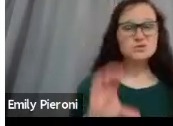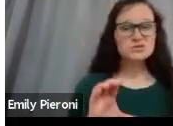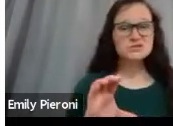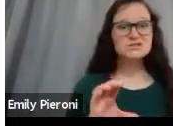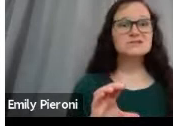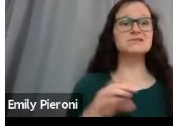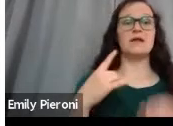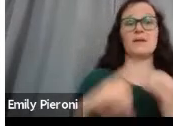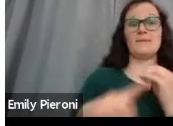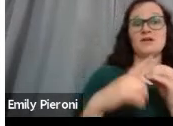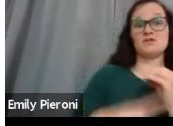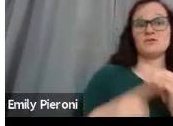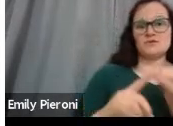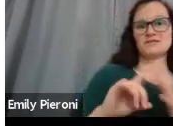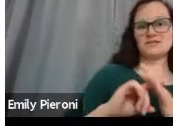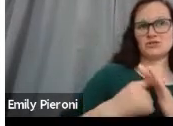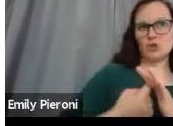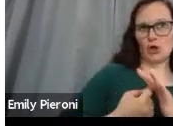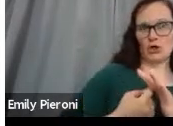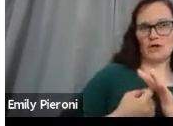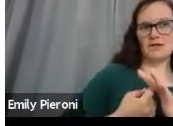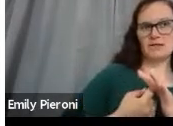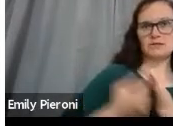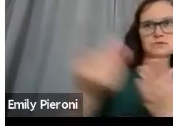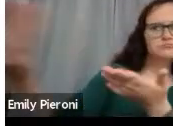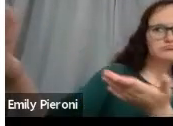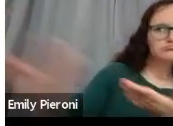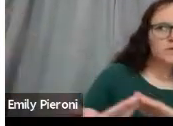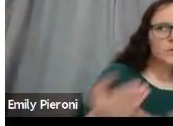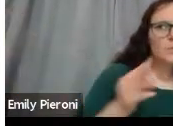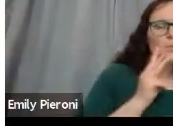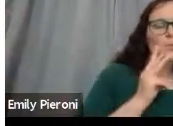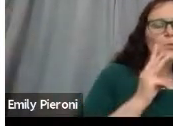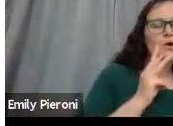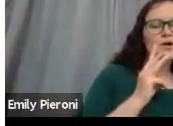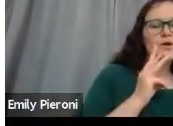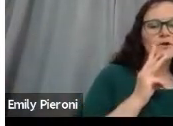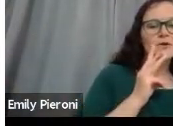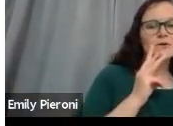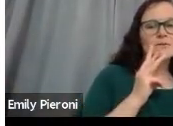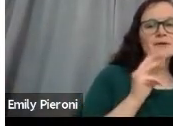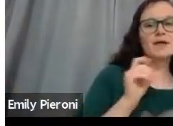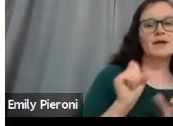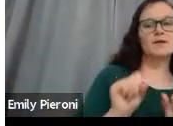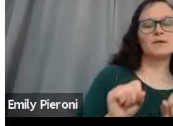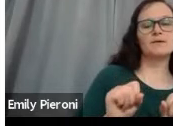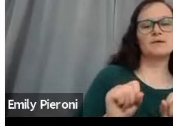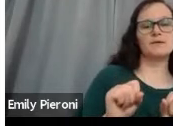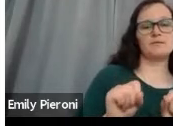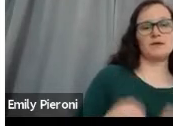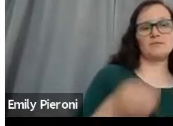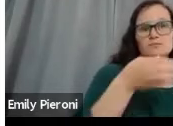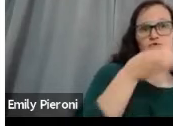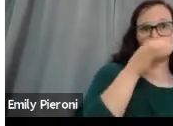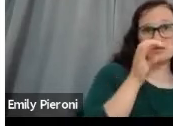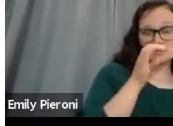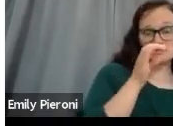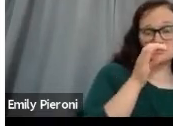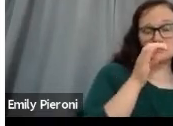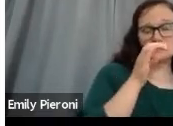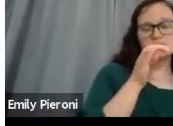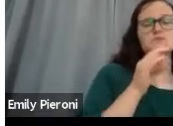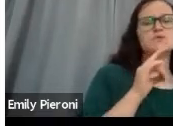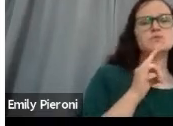water now, and they're actually bringing water into the drinking water, potable water that's been ultra treated. So it's definitely